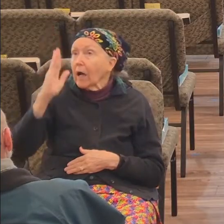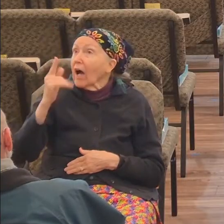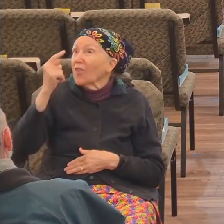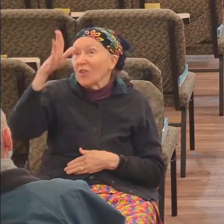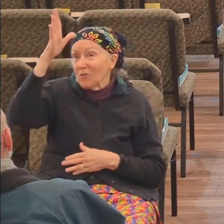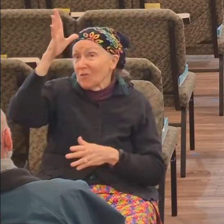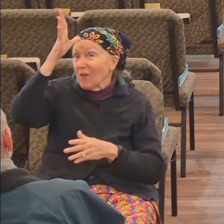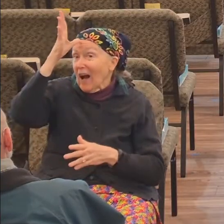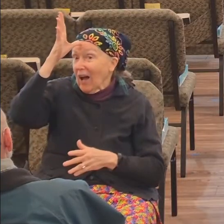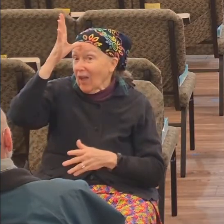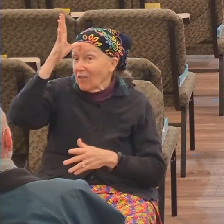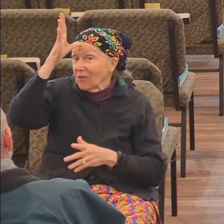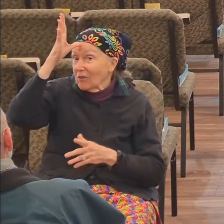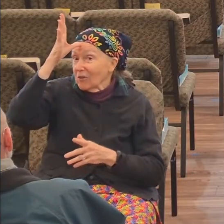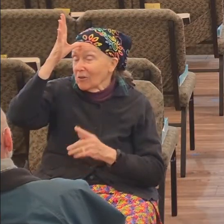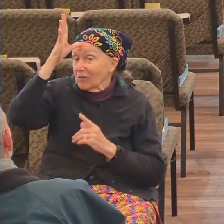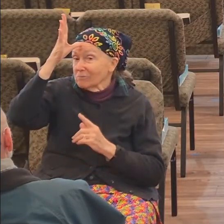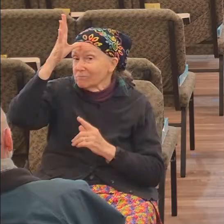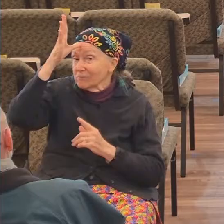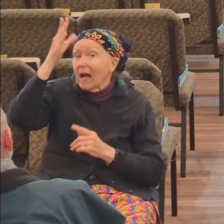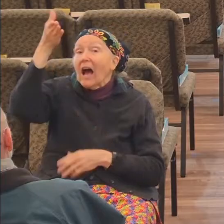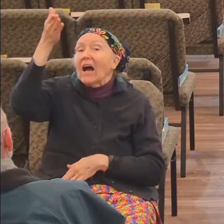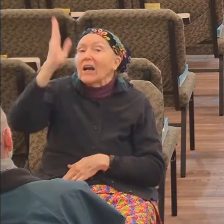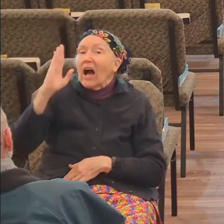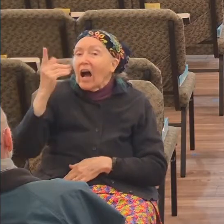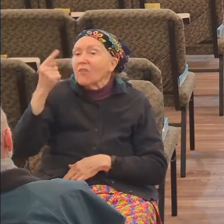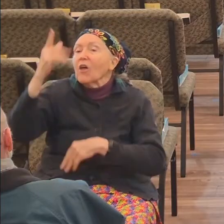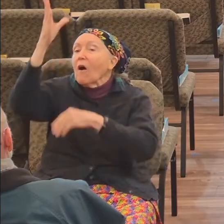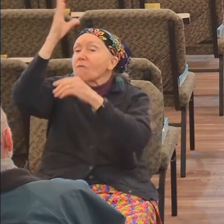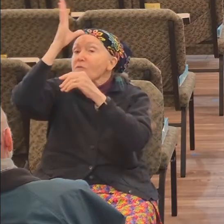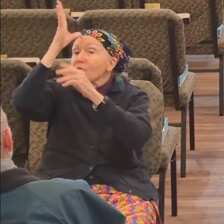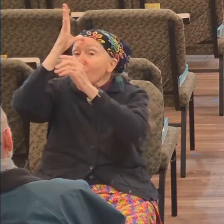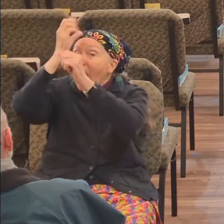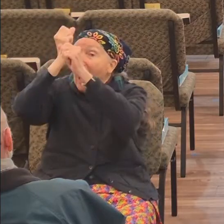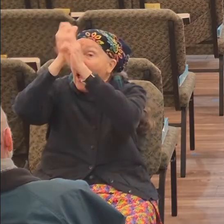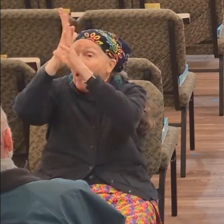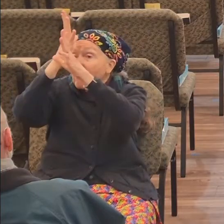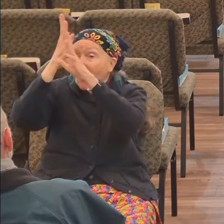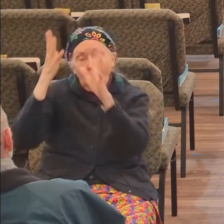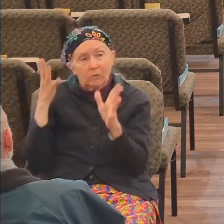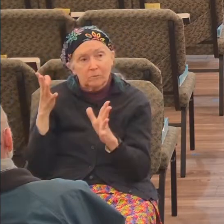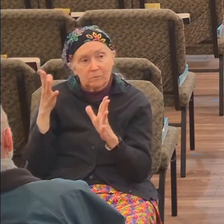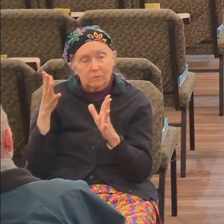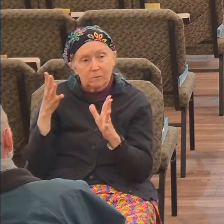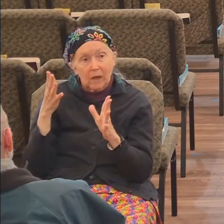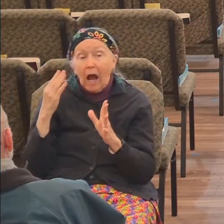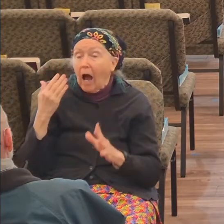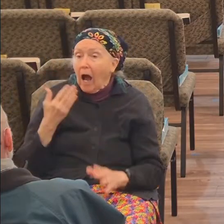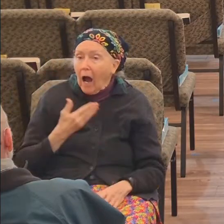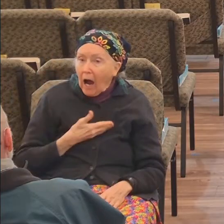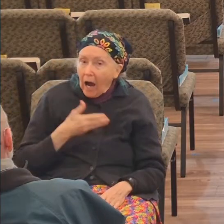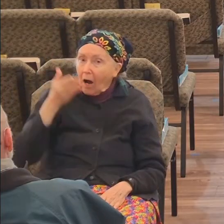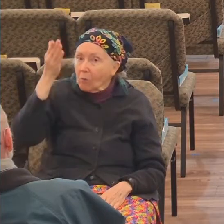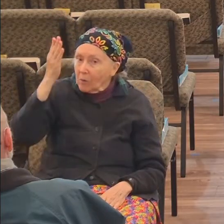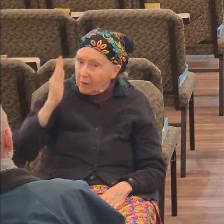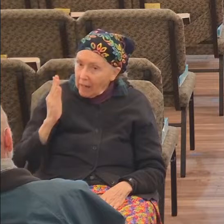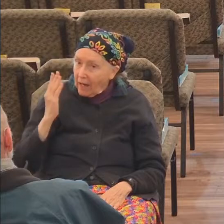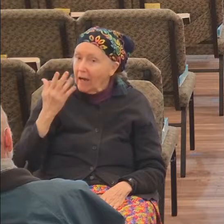Father. God the Father, okay? Our God and